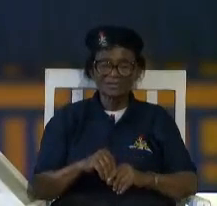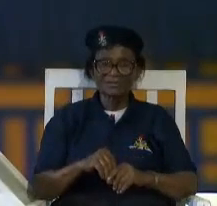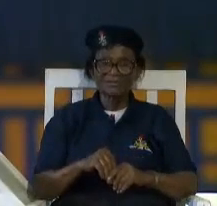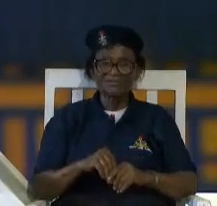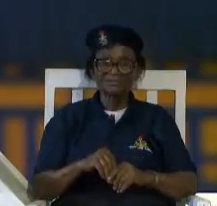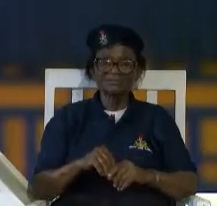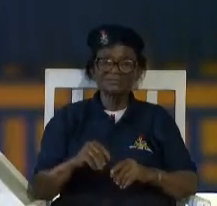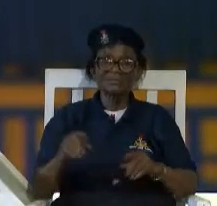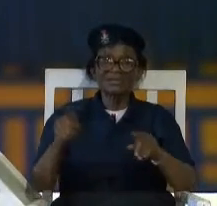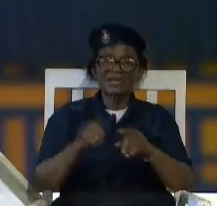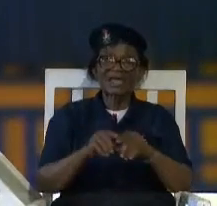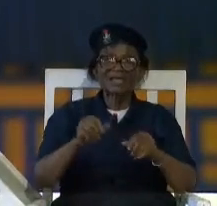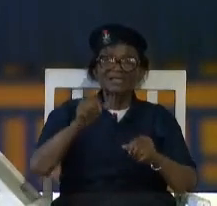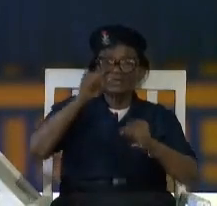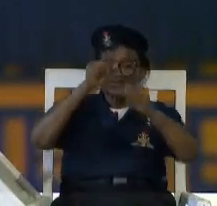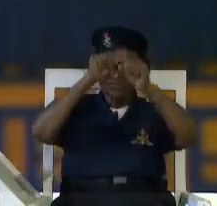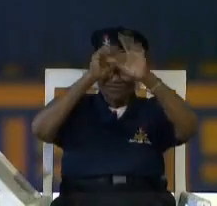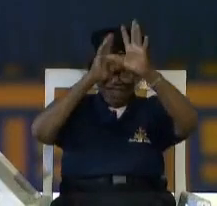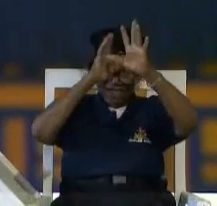Like father,